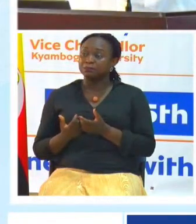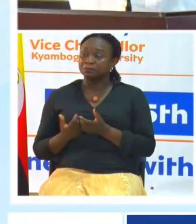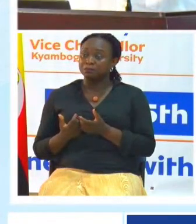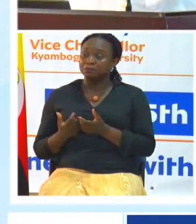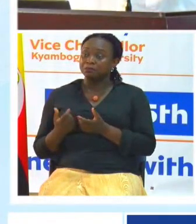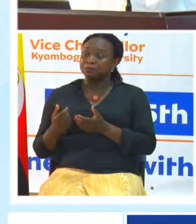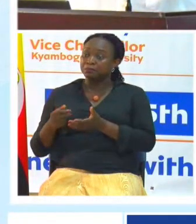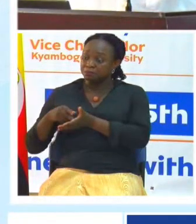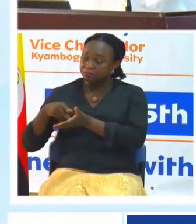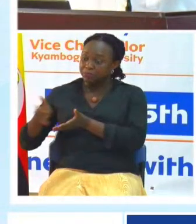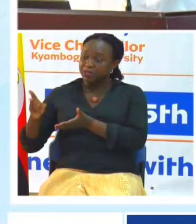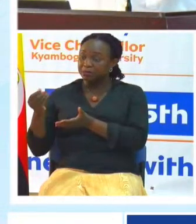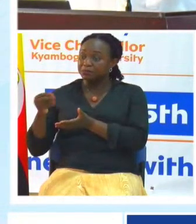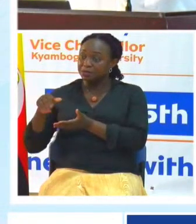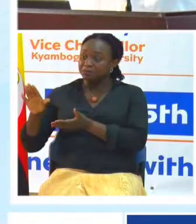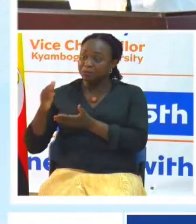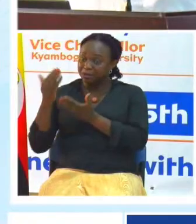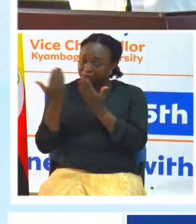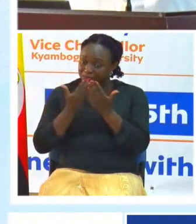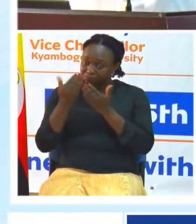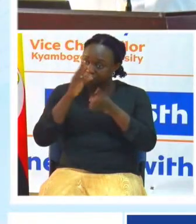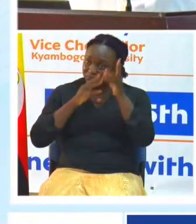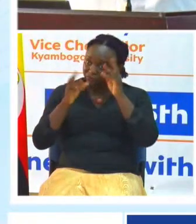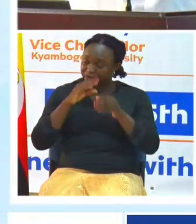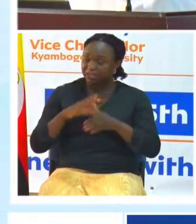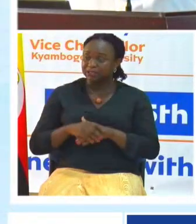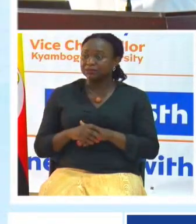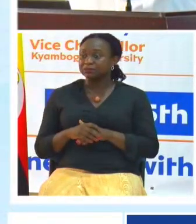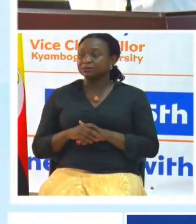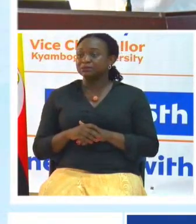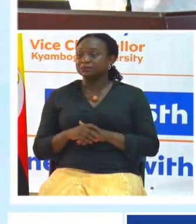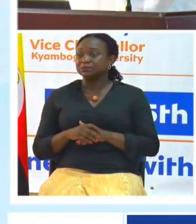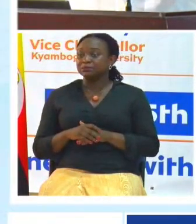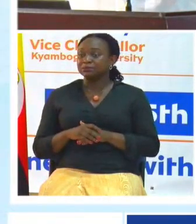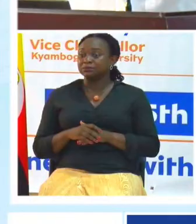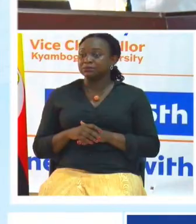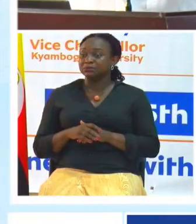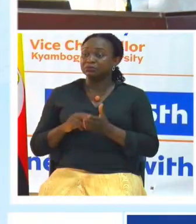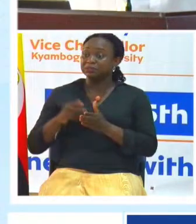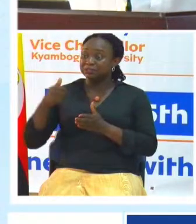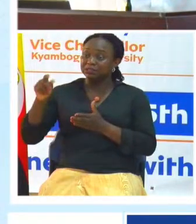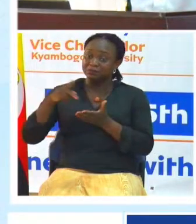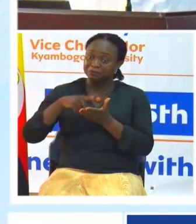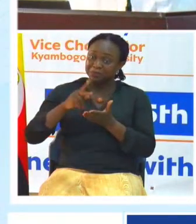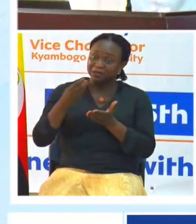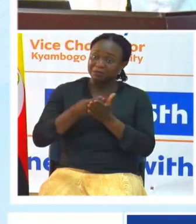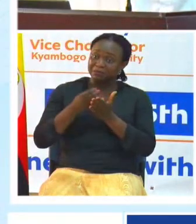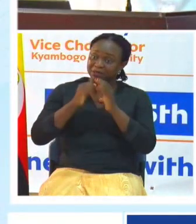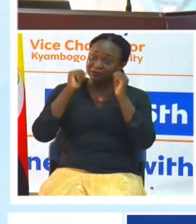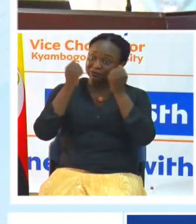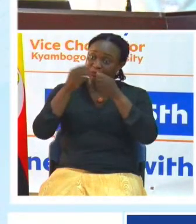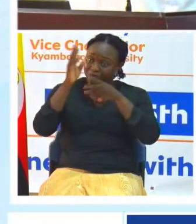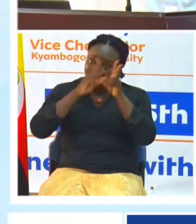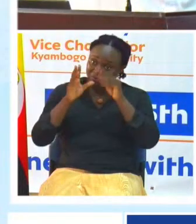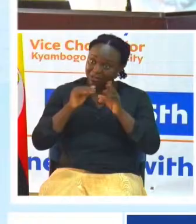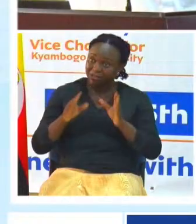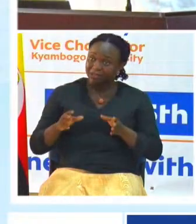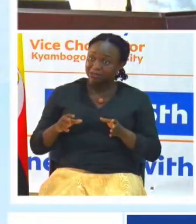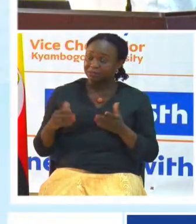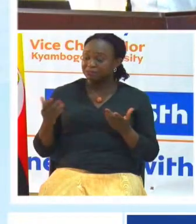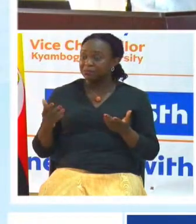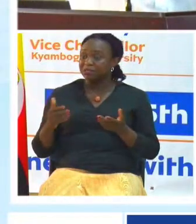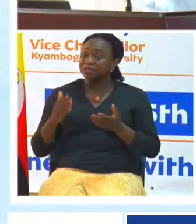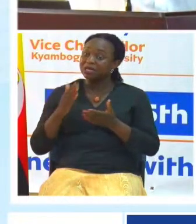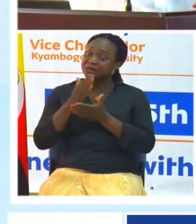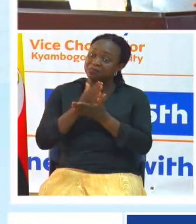pay your tuition. So meaning that you may not pay. The tuition waivers can be